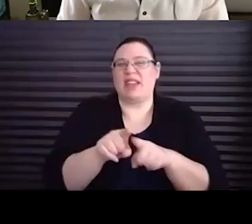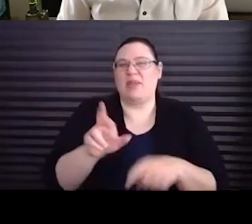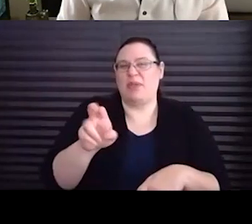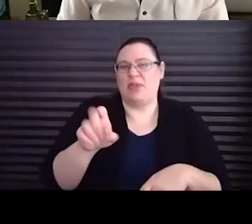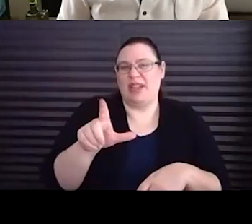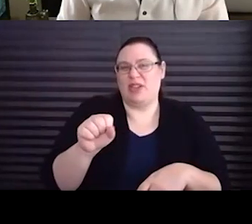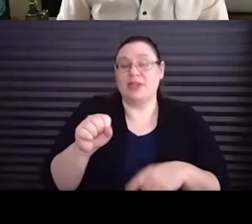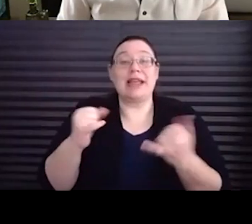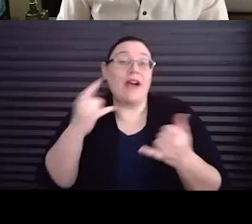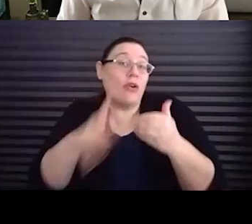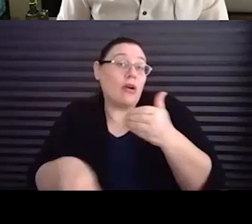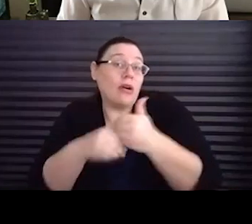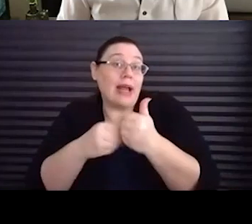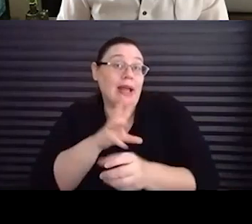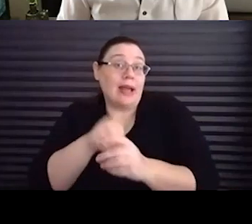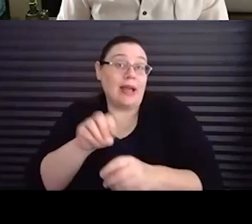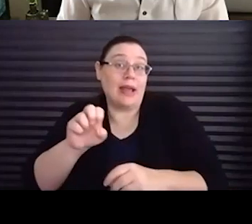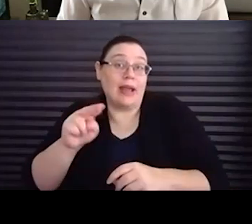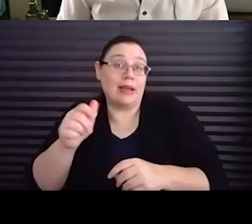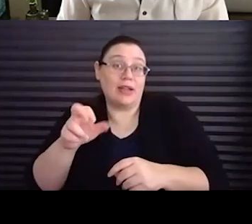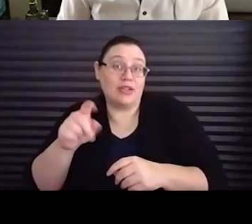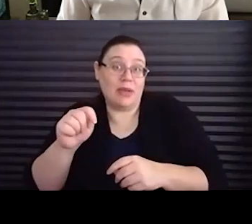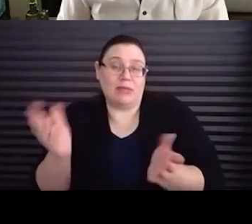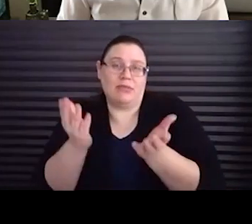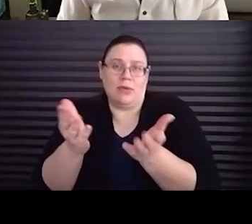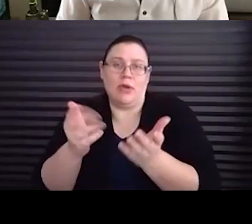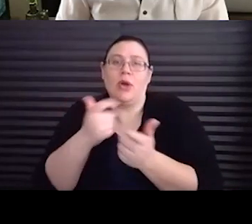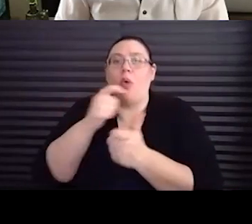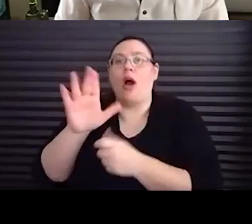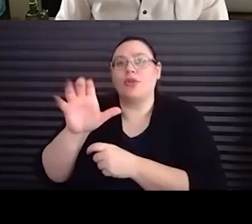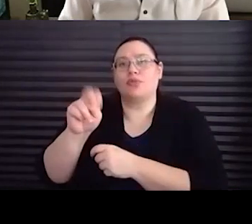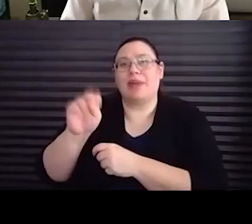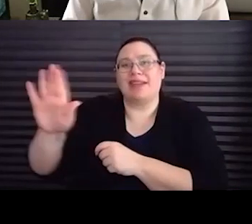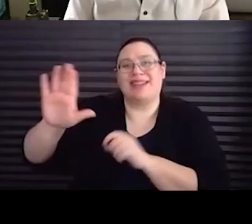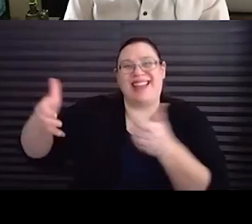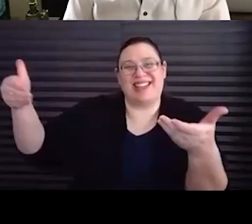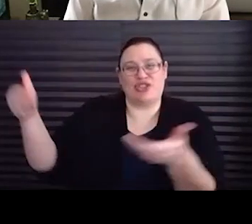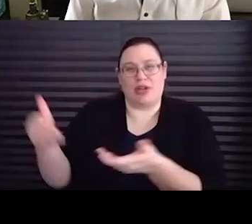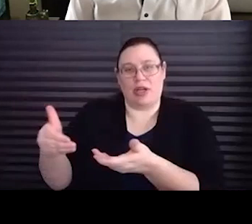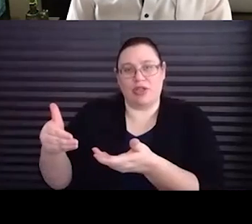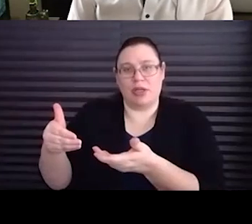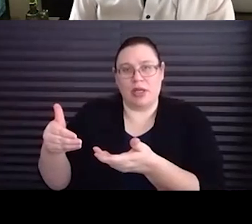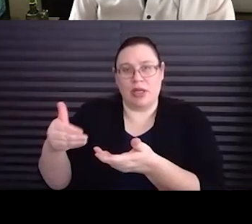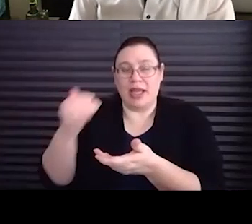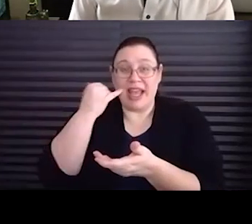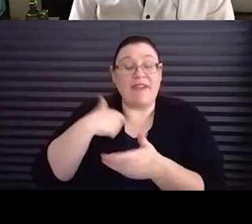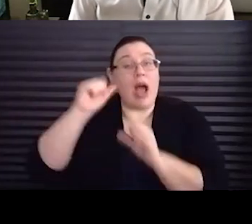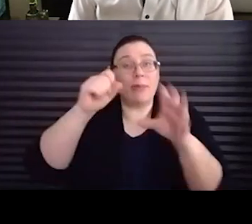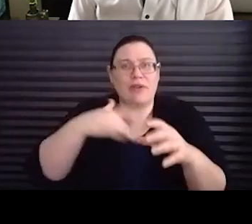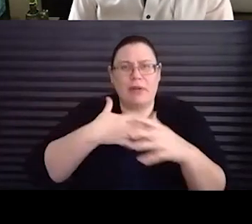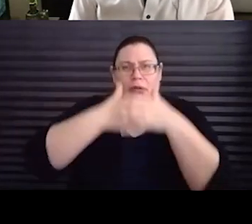increasing your engagement, I would highly recommend go back and watch Ben's intro class. If this all feels a little fast for you as far